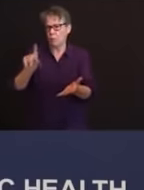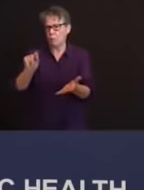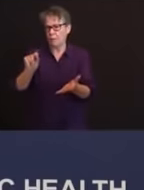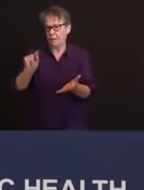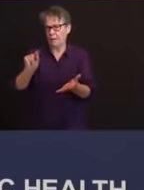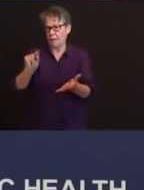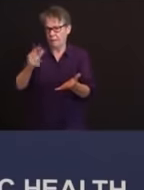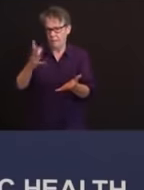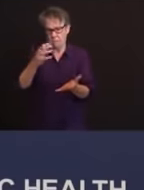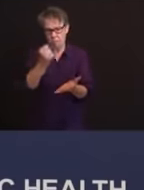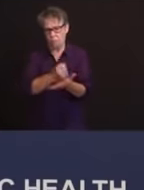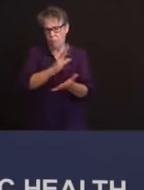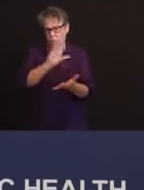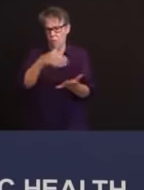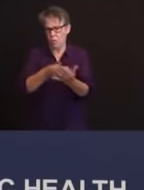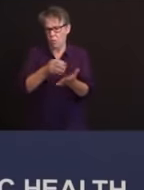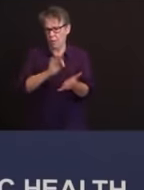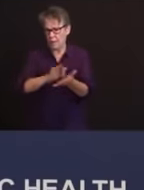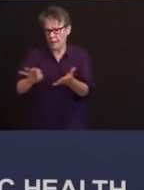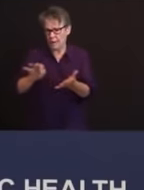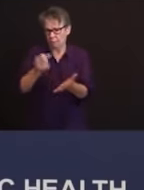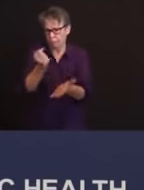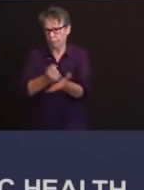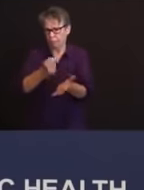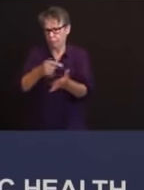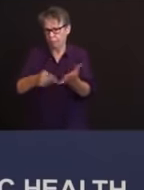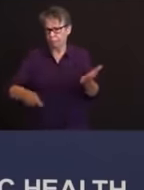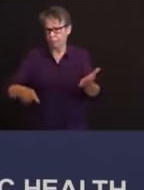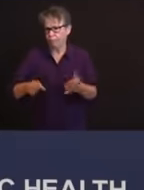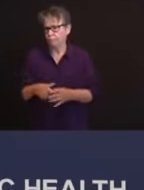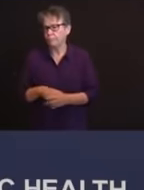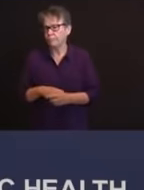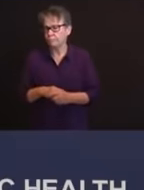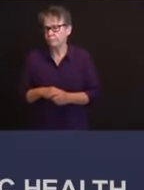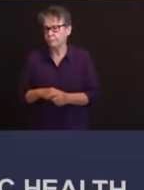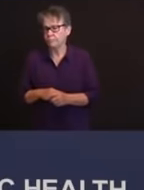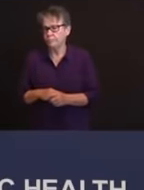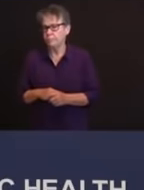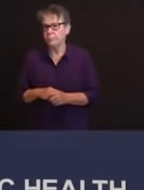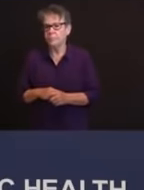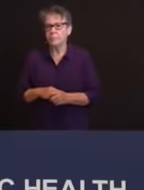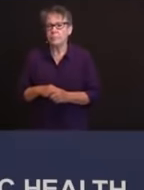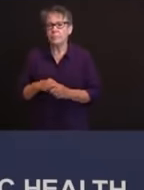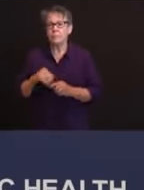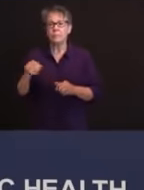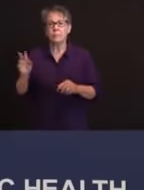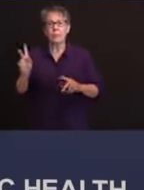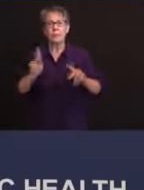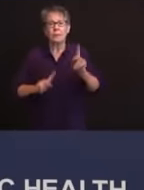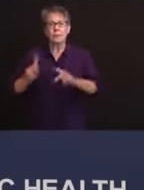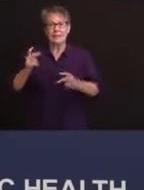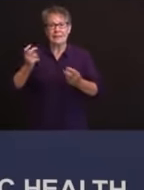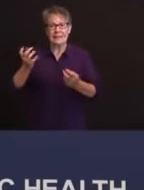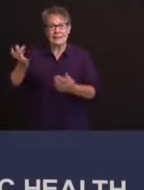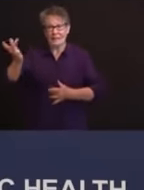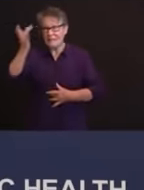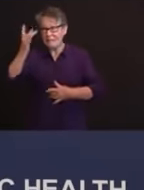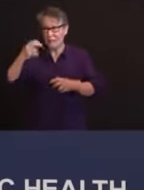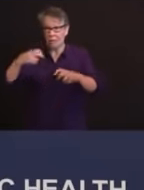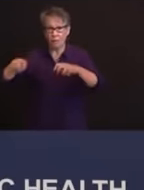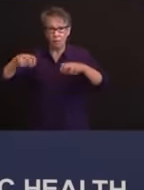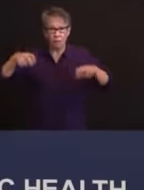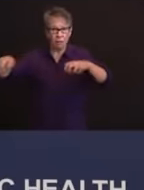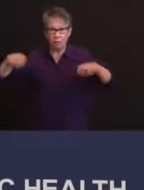are transmissions happening in a number of different arenas. And we knew when we opened up